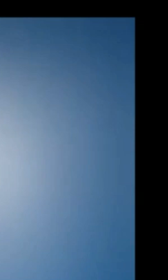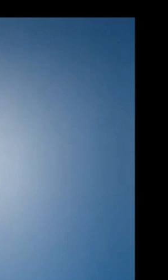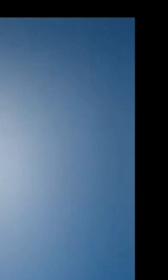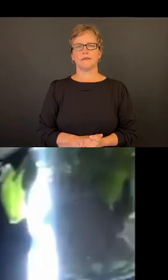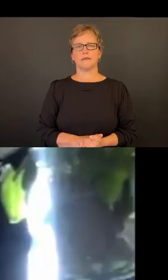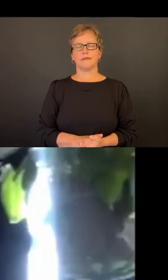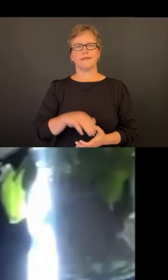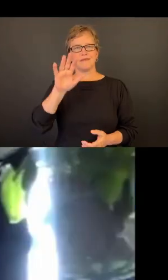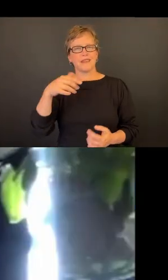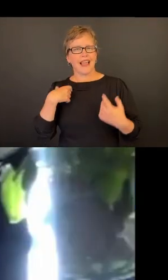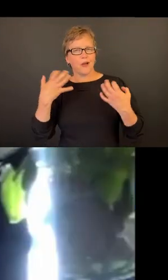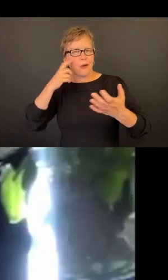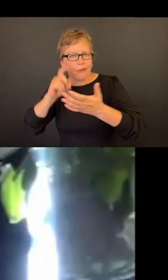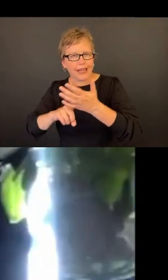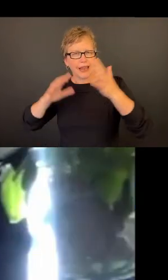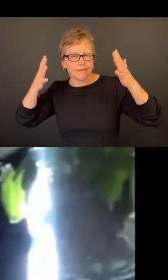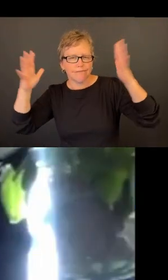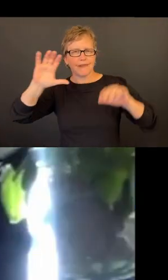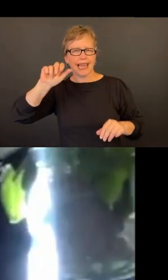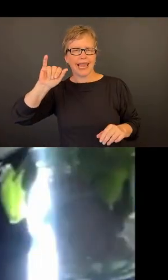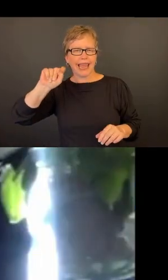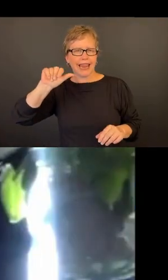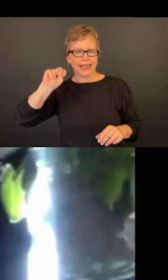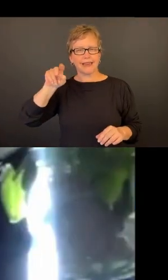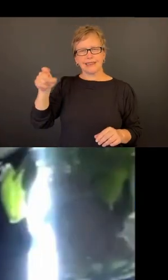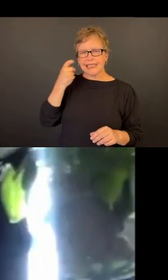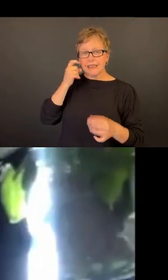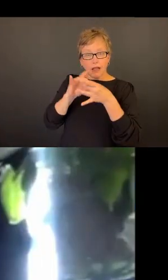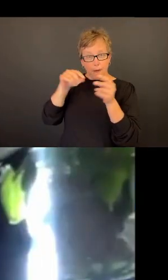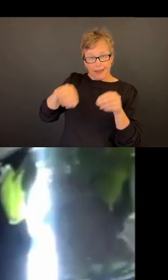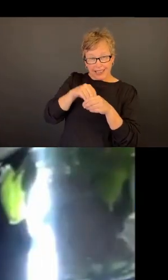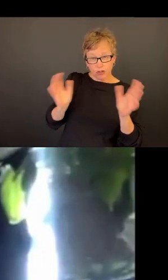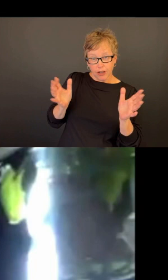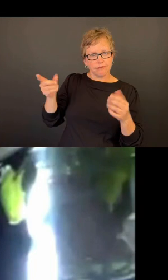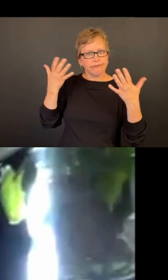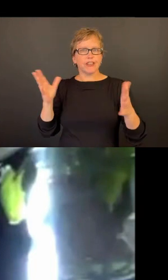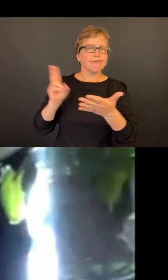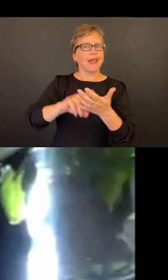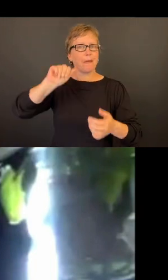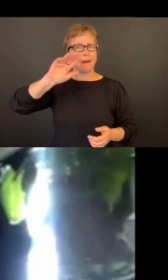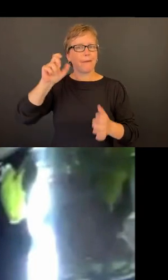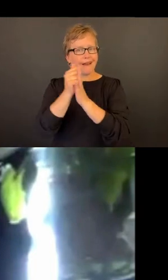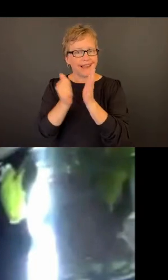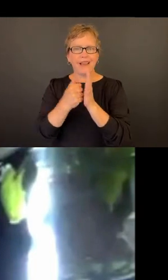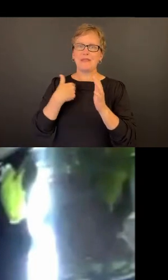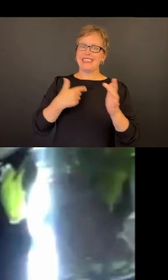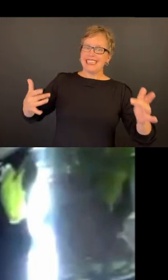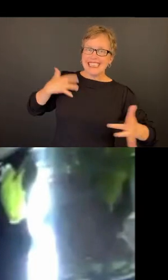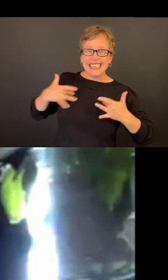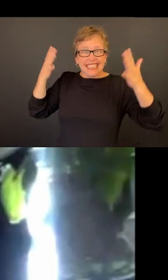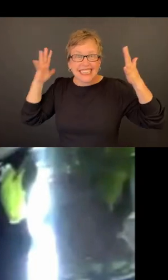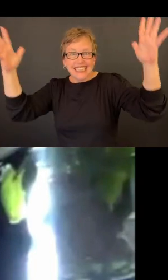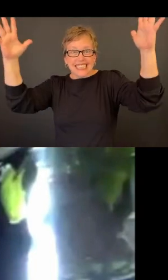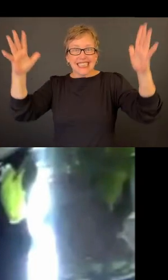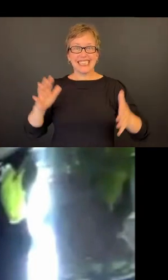IRS. I also wanted to just shout out Caitlin. Caitlin put in the chat that she just signed up for her ABLE account.